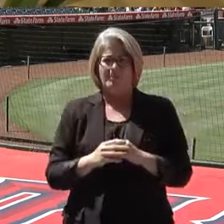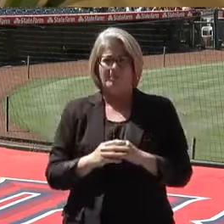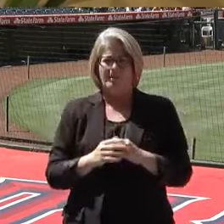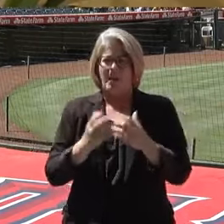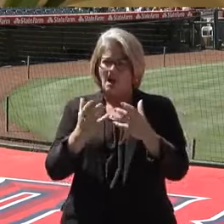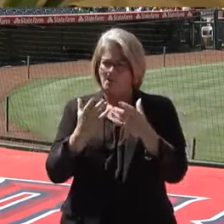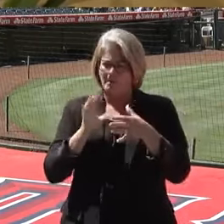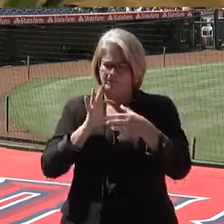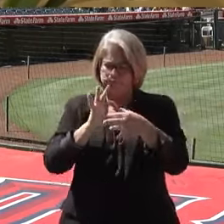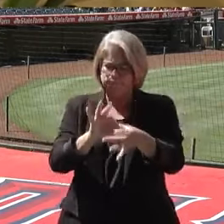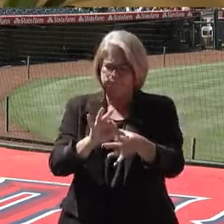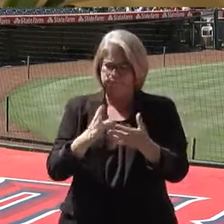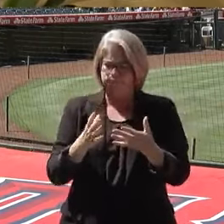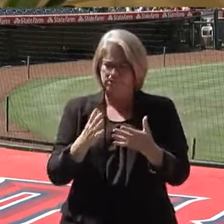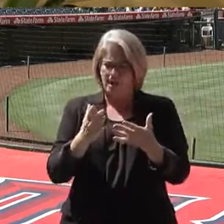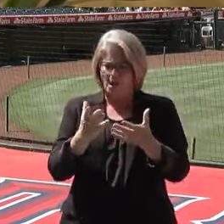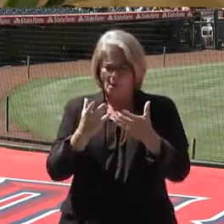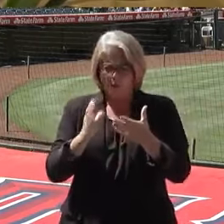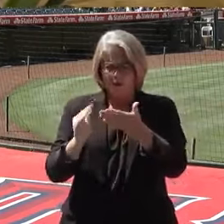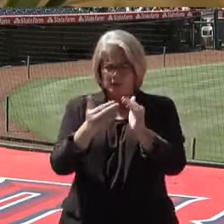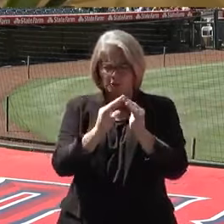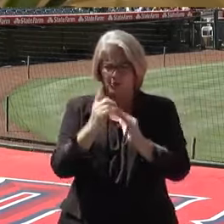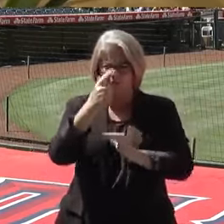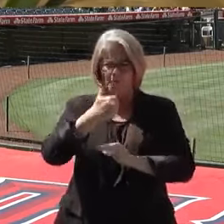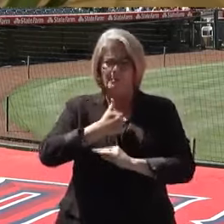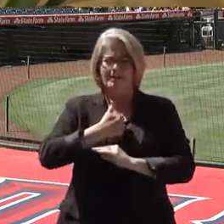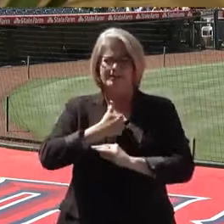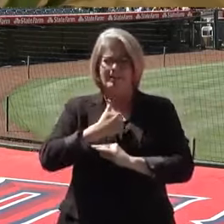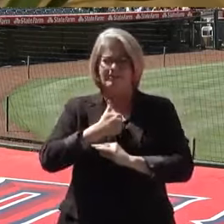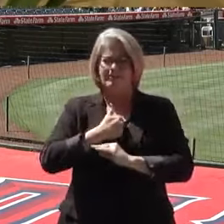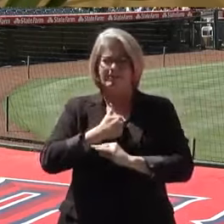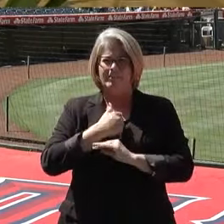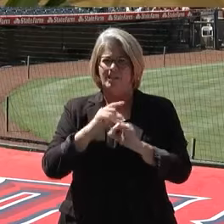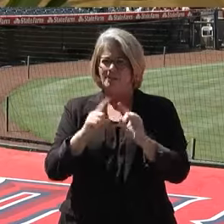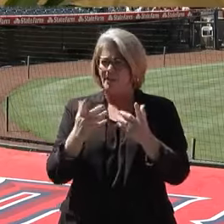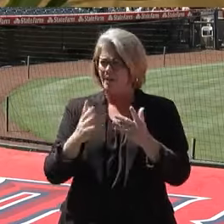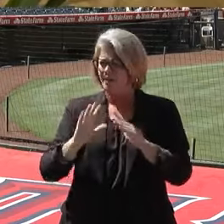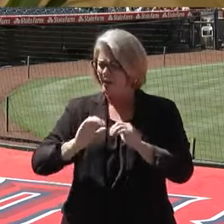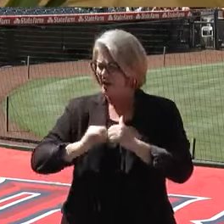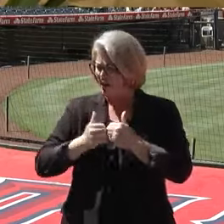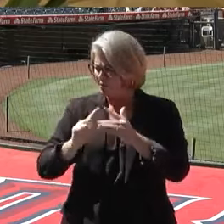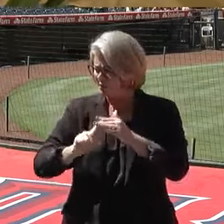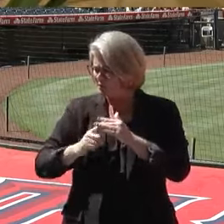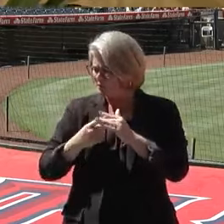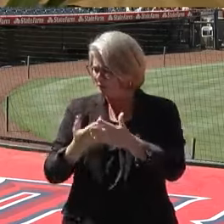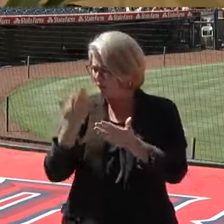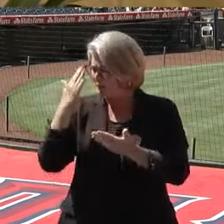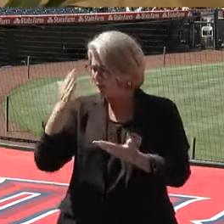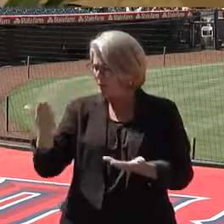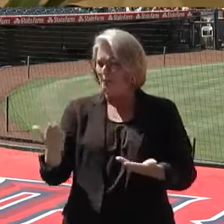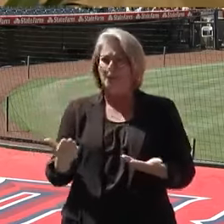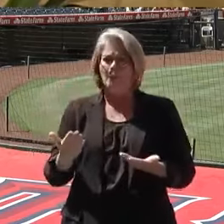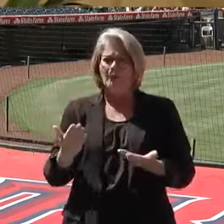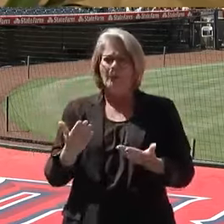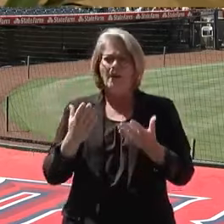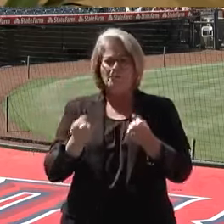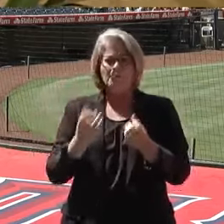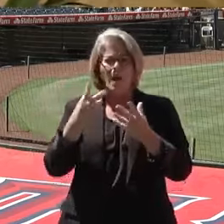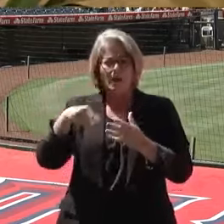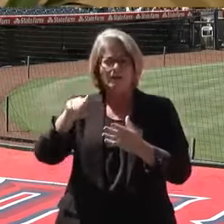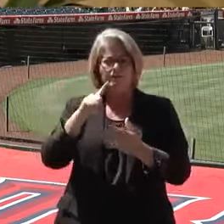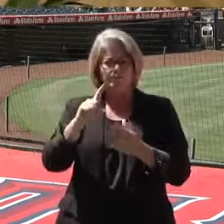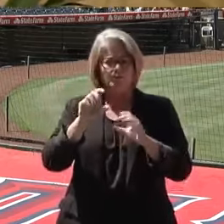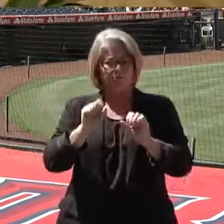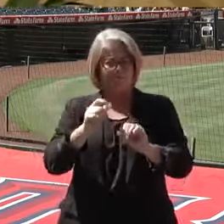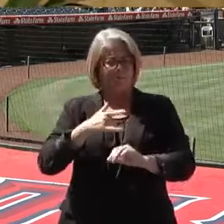and community. If I'm being quite honest, however, I did not know where to start. I'm sure many of you resonate because many